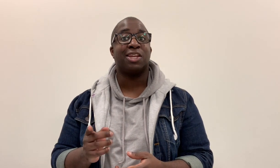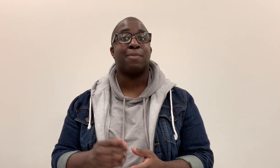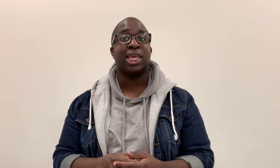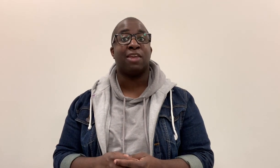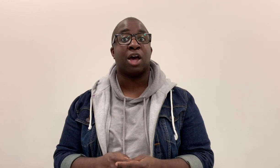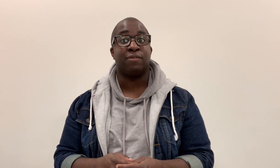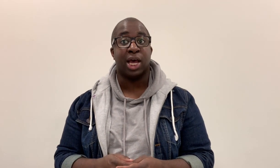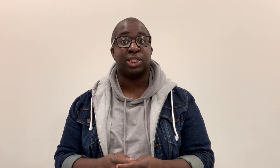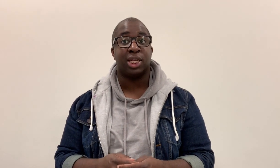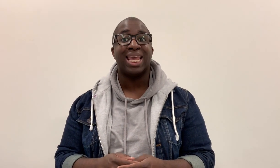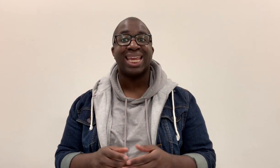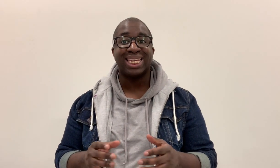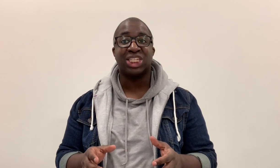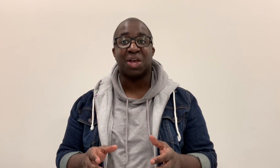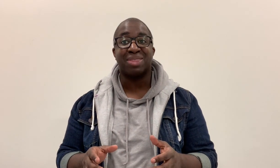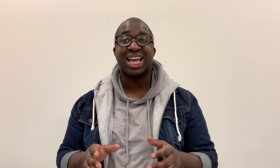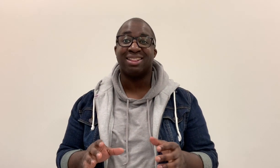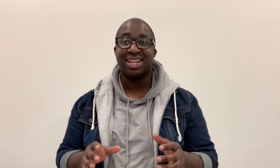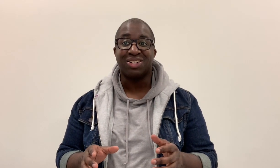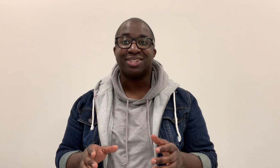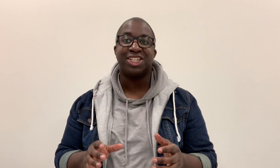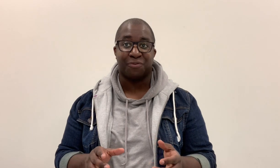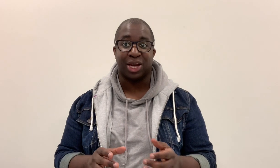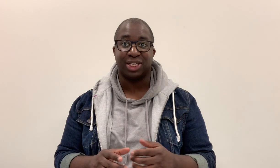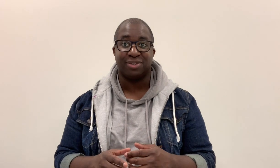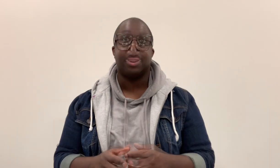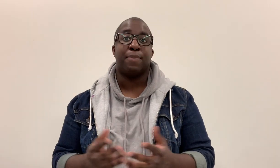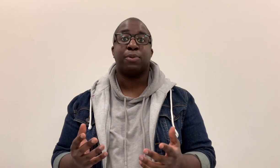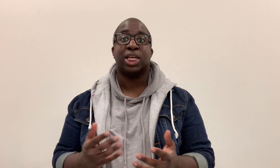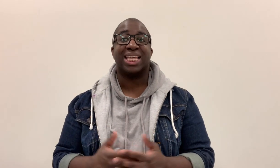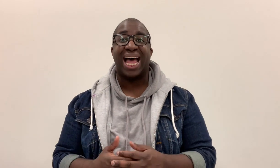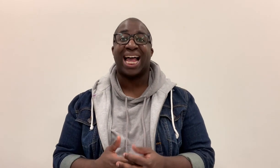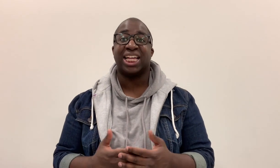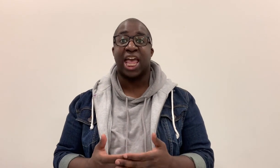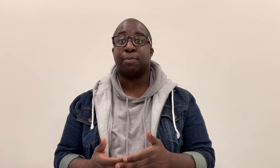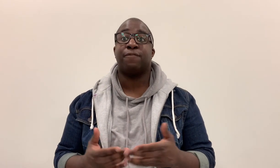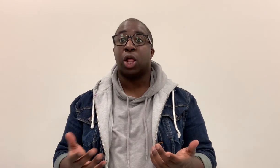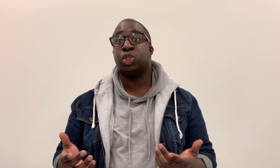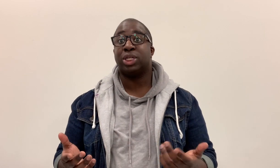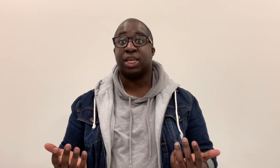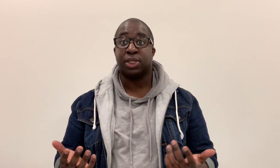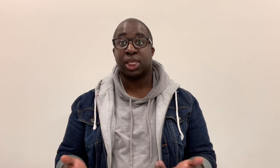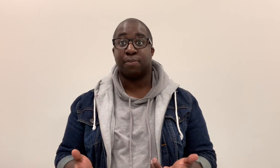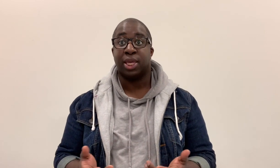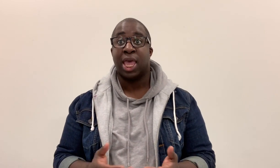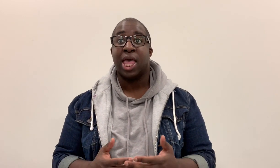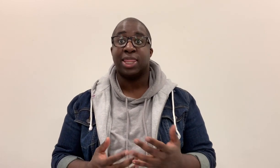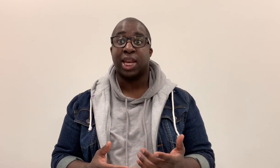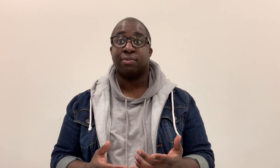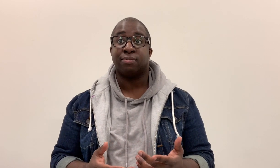he didn't make Eve out of dust. He did something a little different. The Bible says God caused Adam to fall into a deep